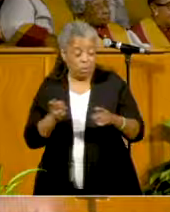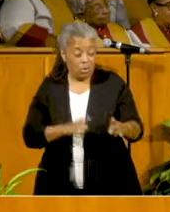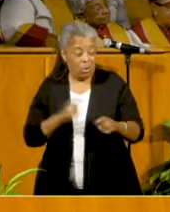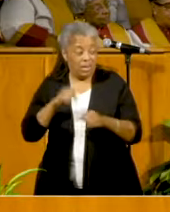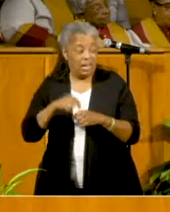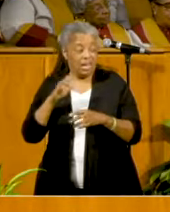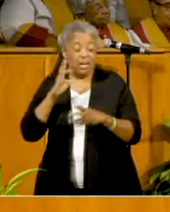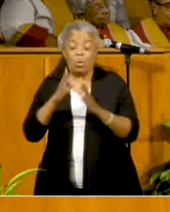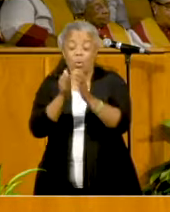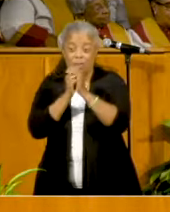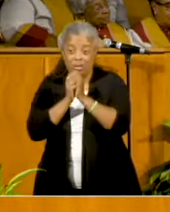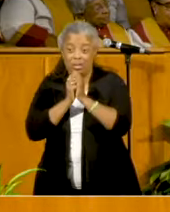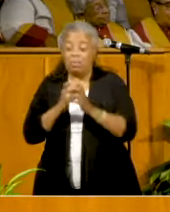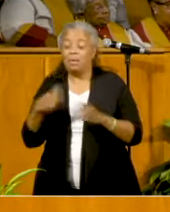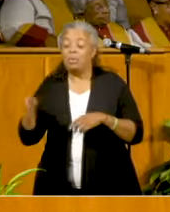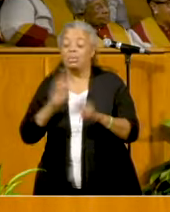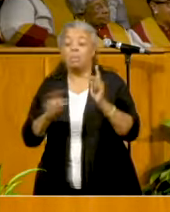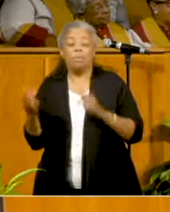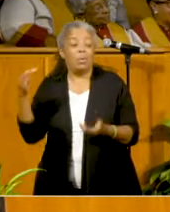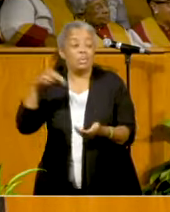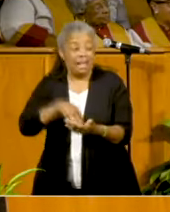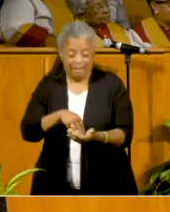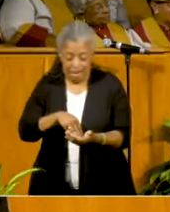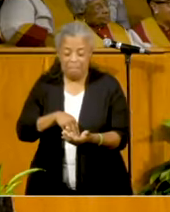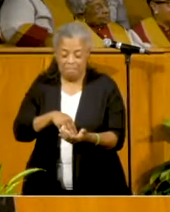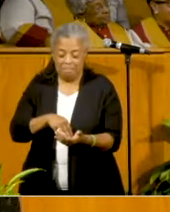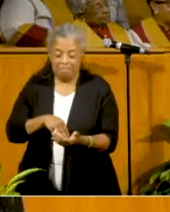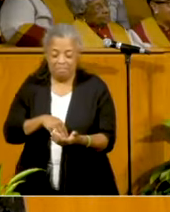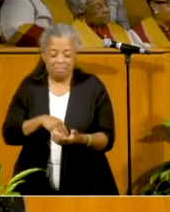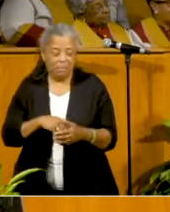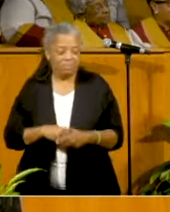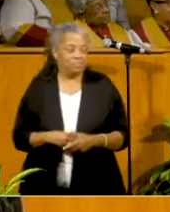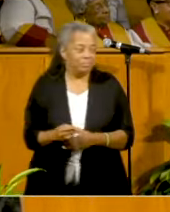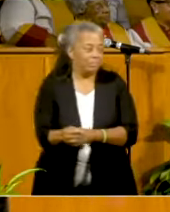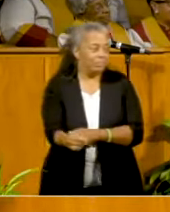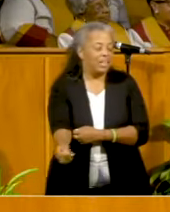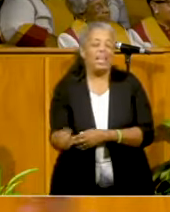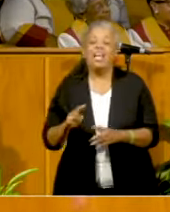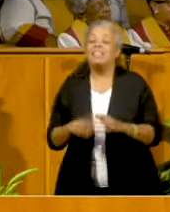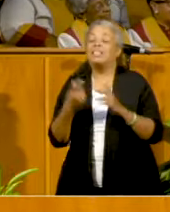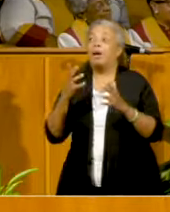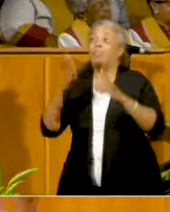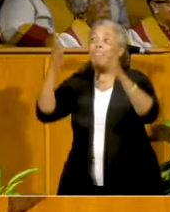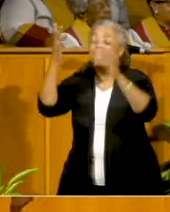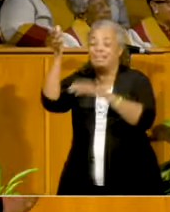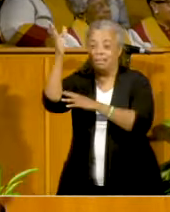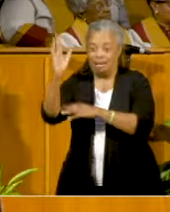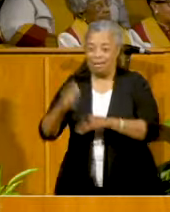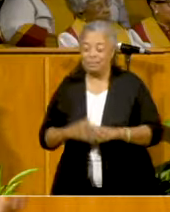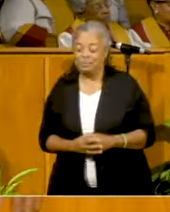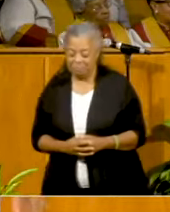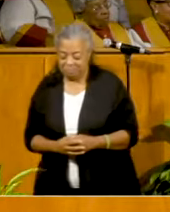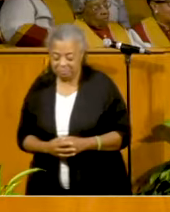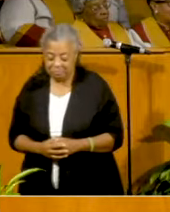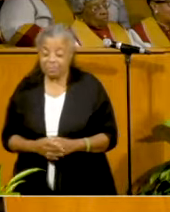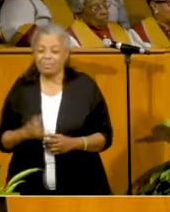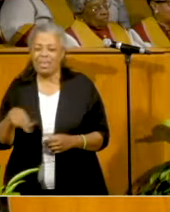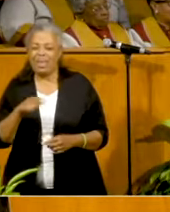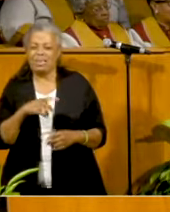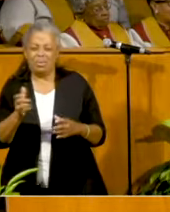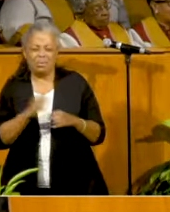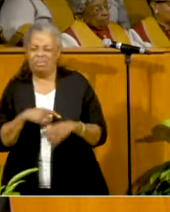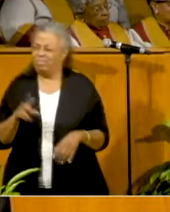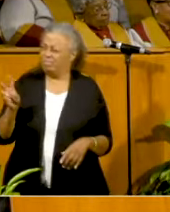on in worship, they gonna stand up and start praising God. And you gonna